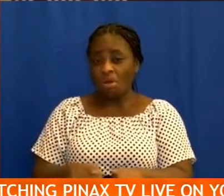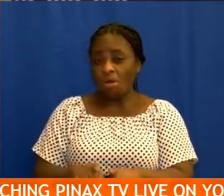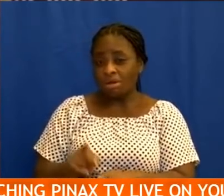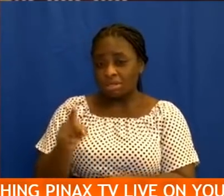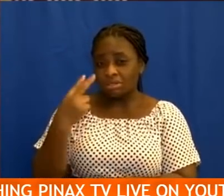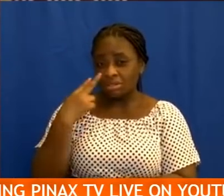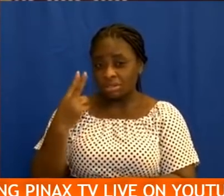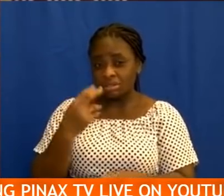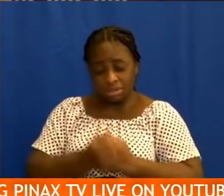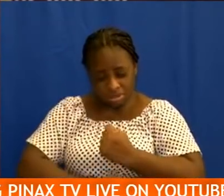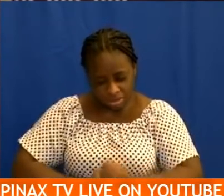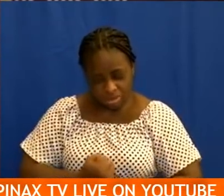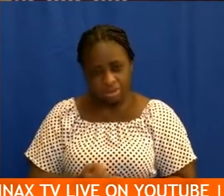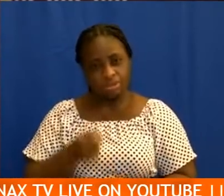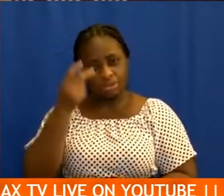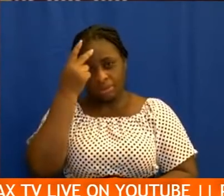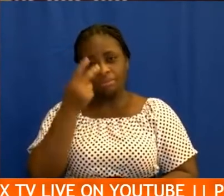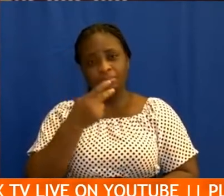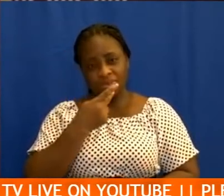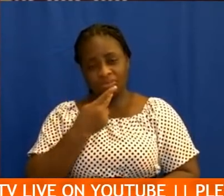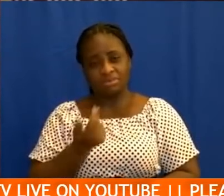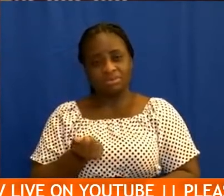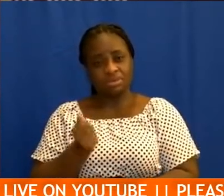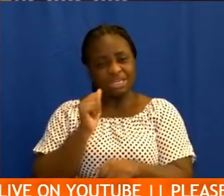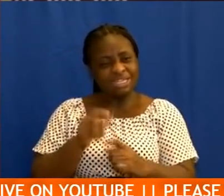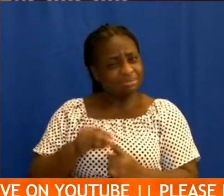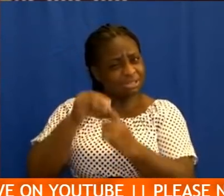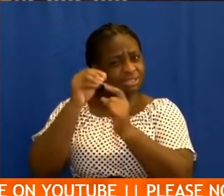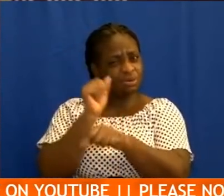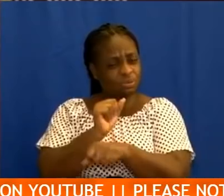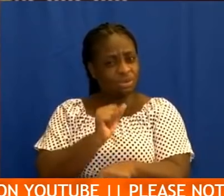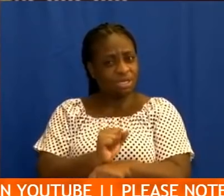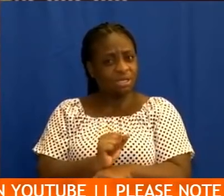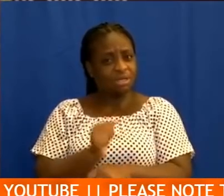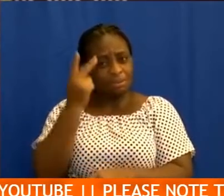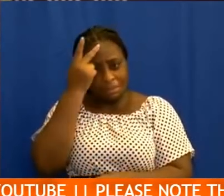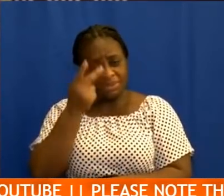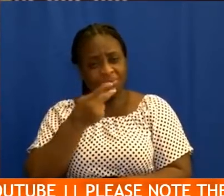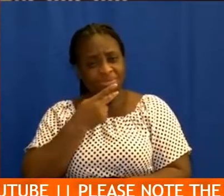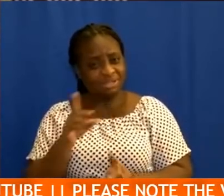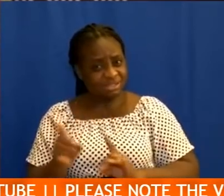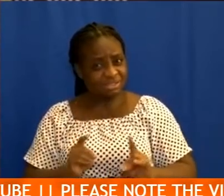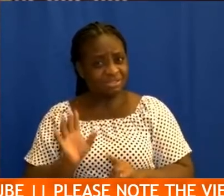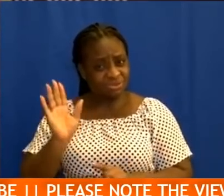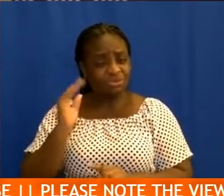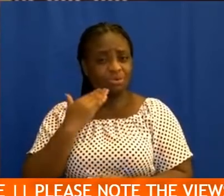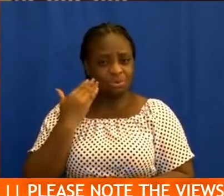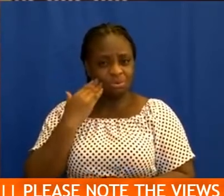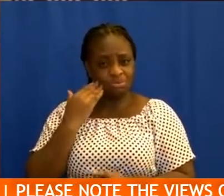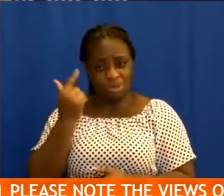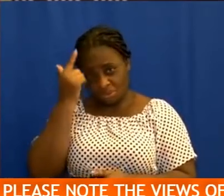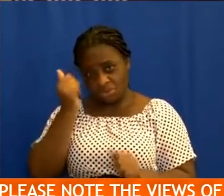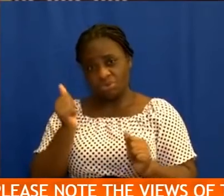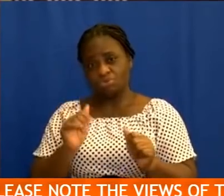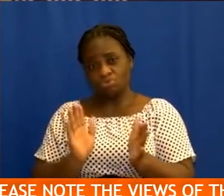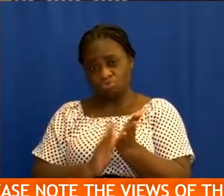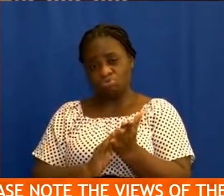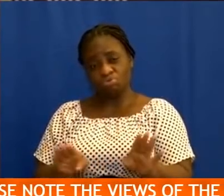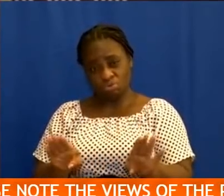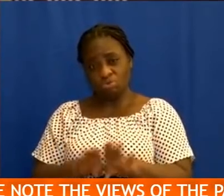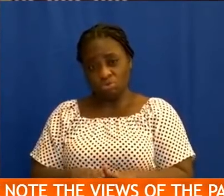saw the struggle your parents, especially working parents, went through with you at home due to school